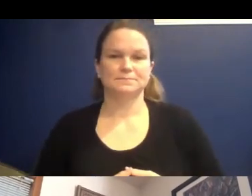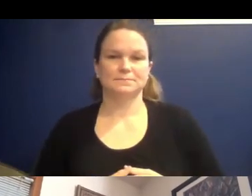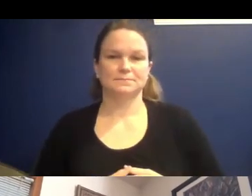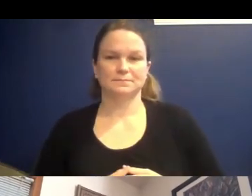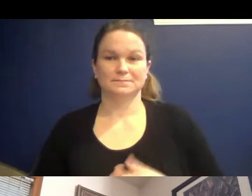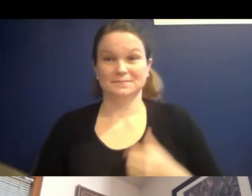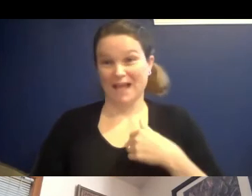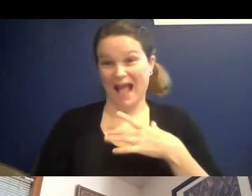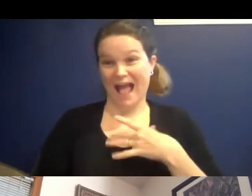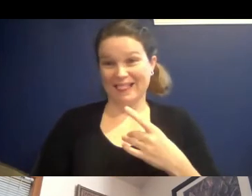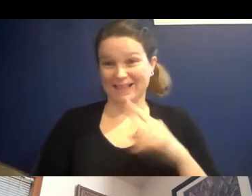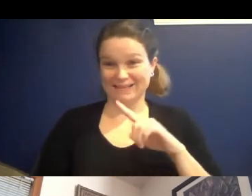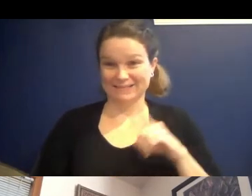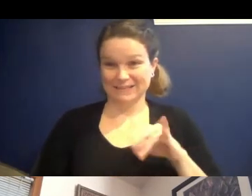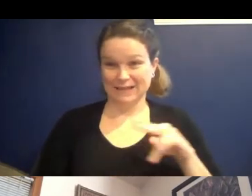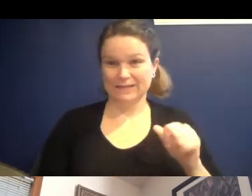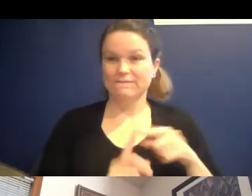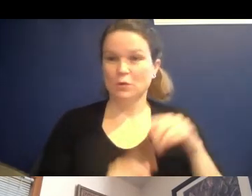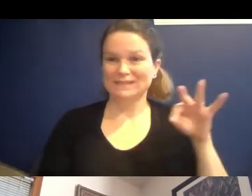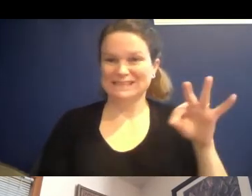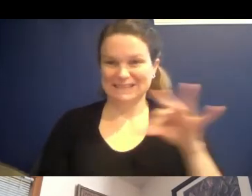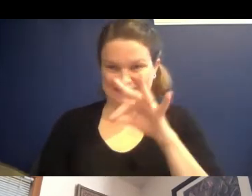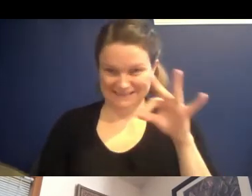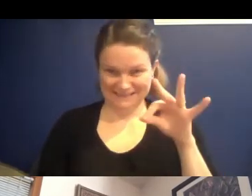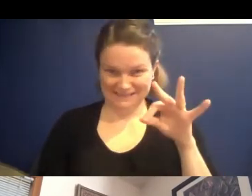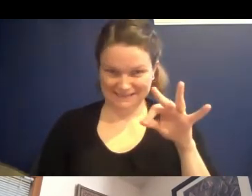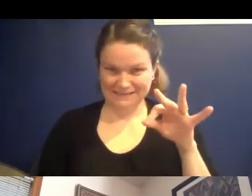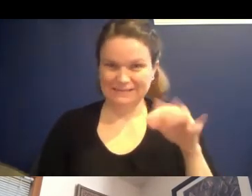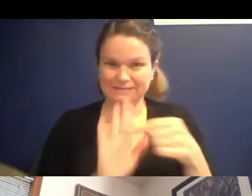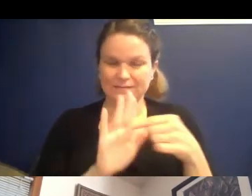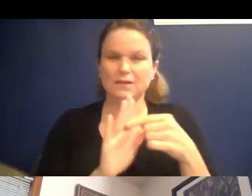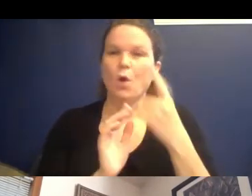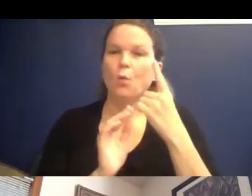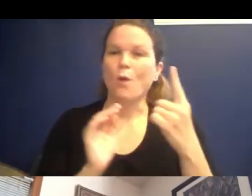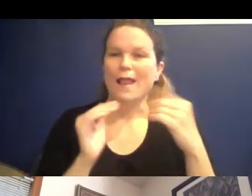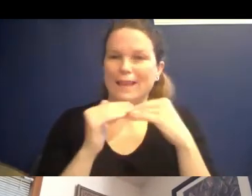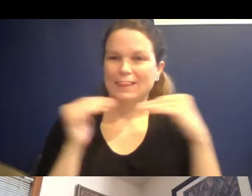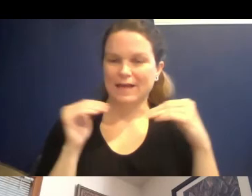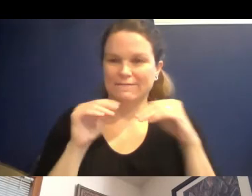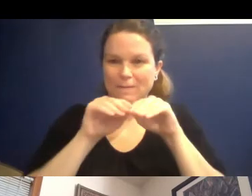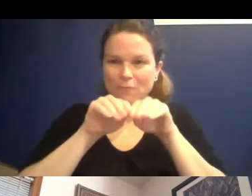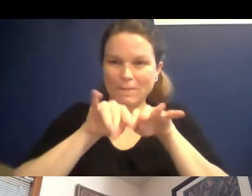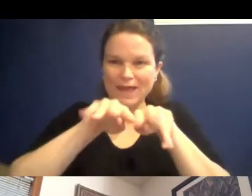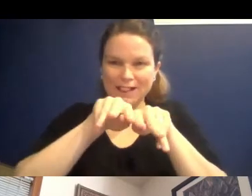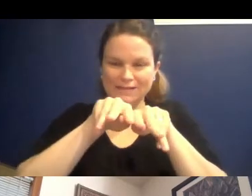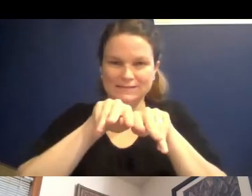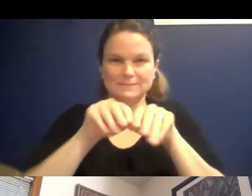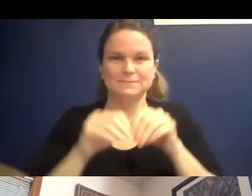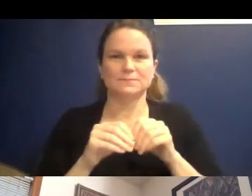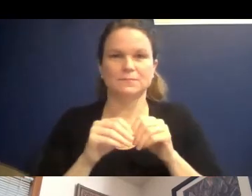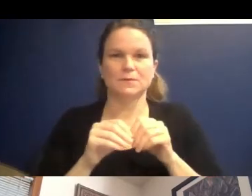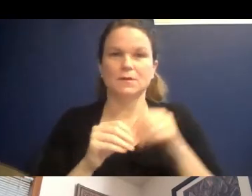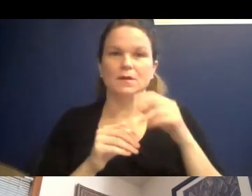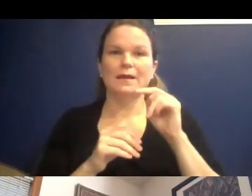I like to grow zinnias from seed. Zinnias like these have single layers of petals and open nectar ports, making it